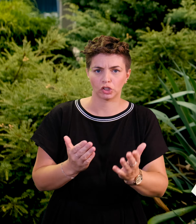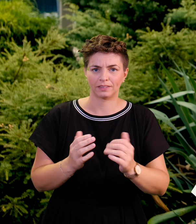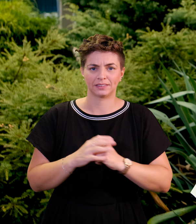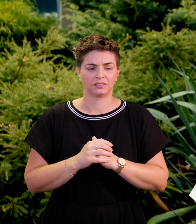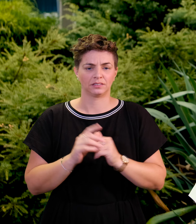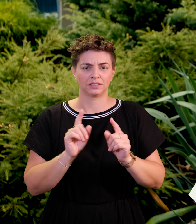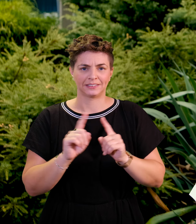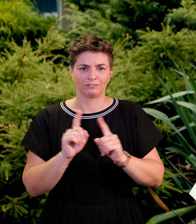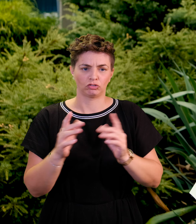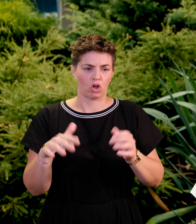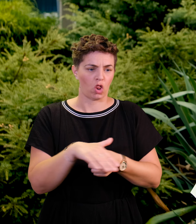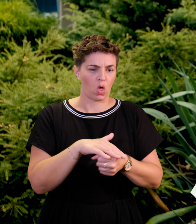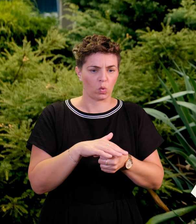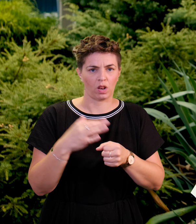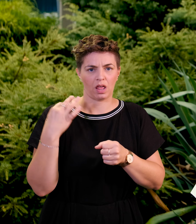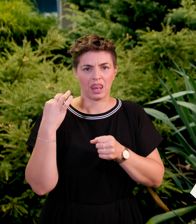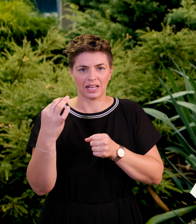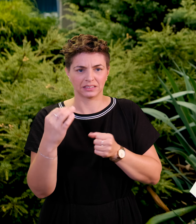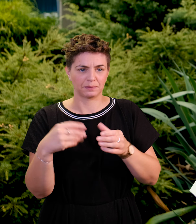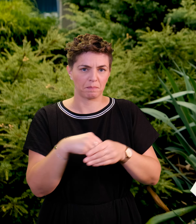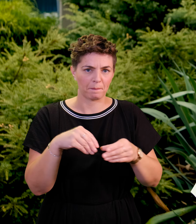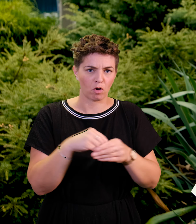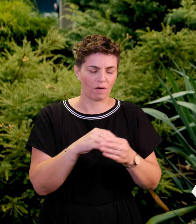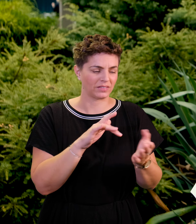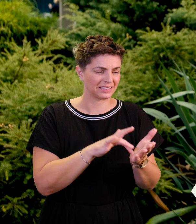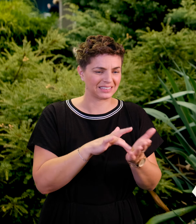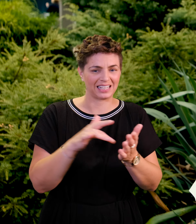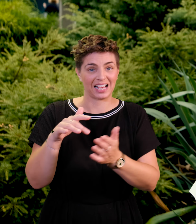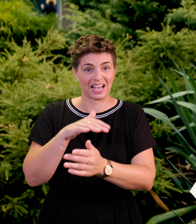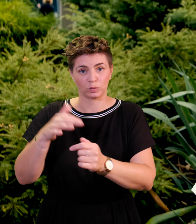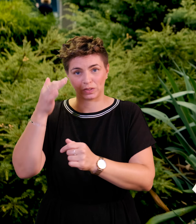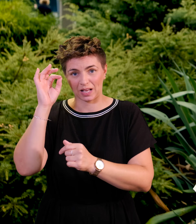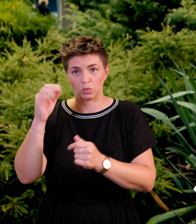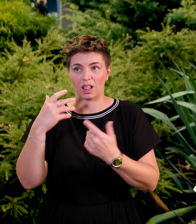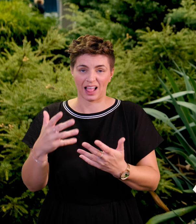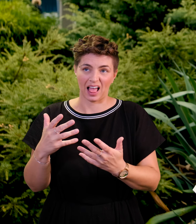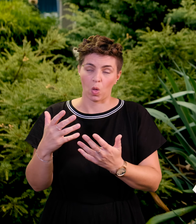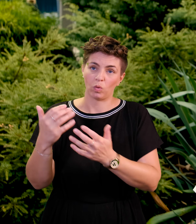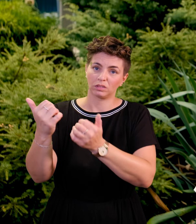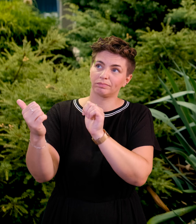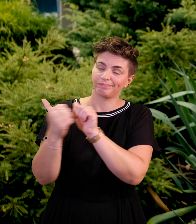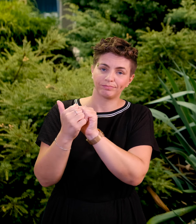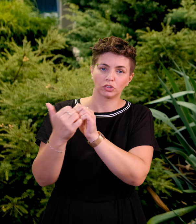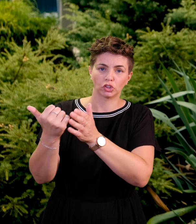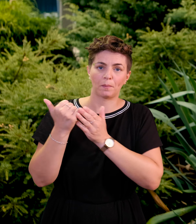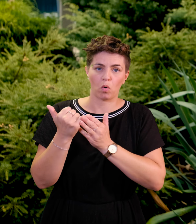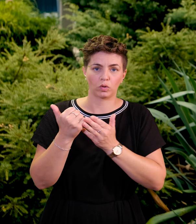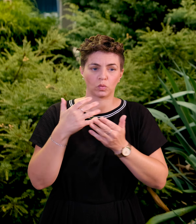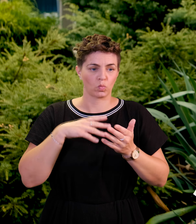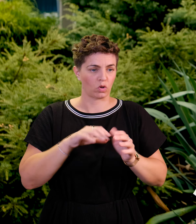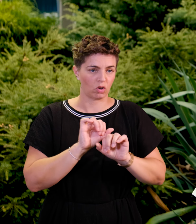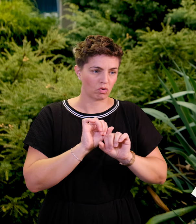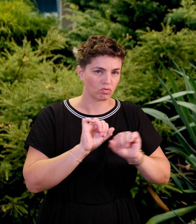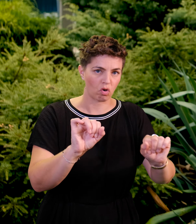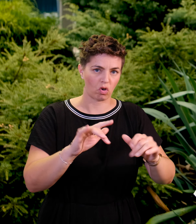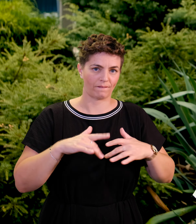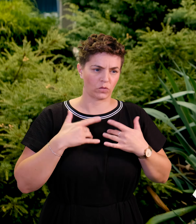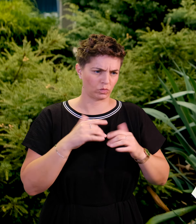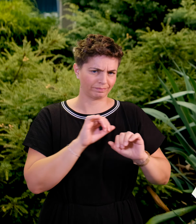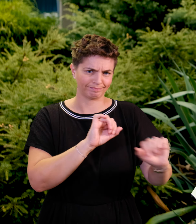members of both city and county council, have now supported us to go to public consultation. We are seeking your